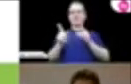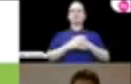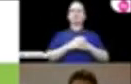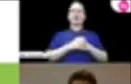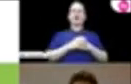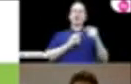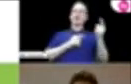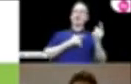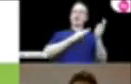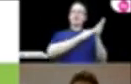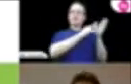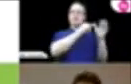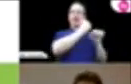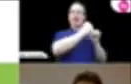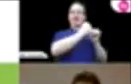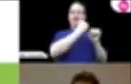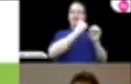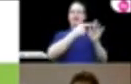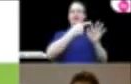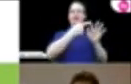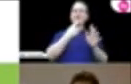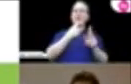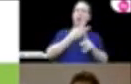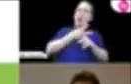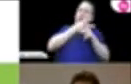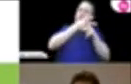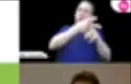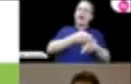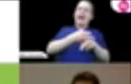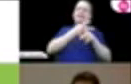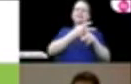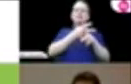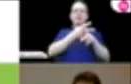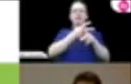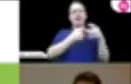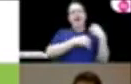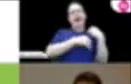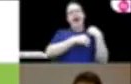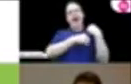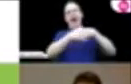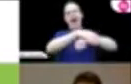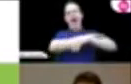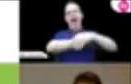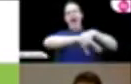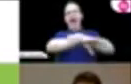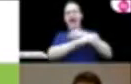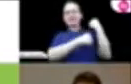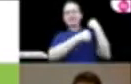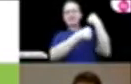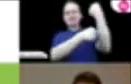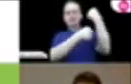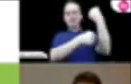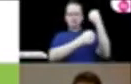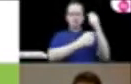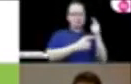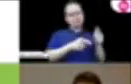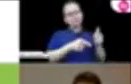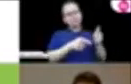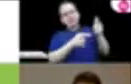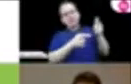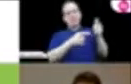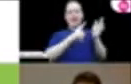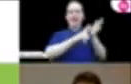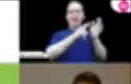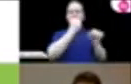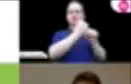everyone. I'm going to be looking at the activism, fighting against LGBT issues, advocacy